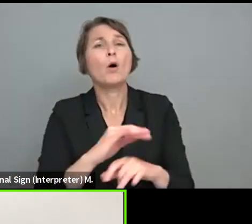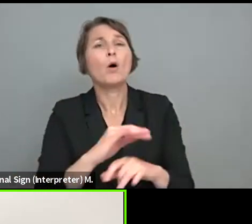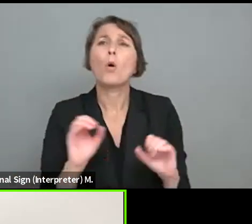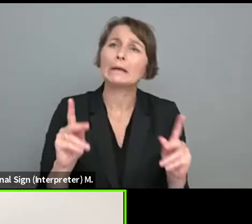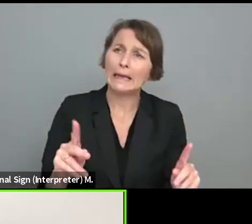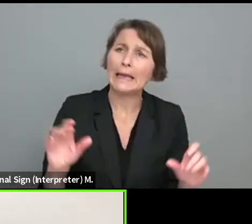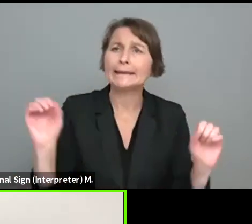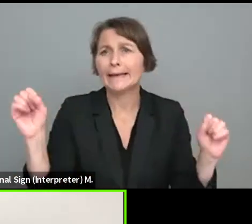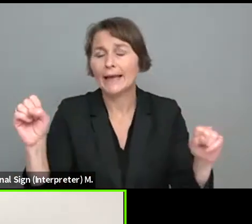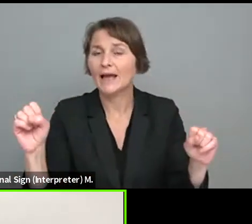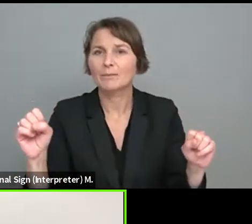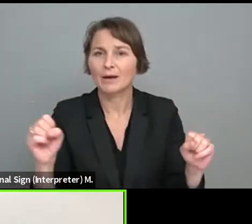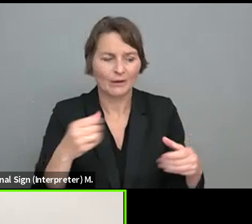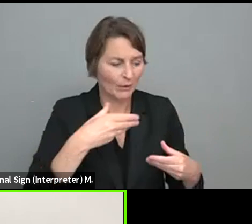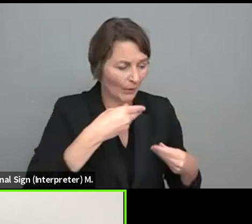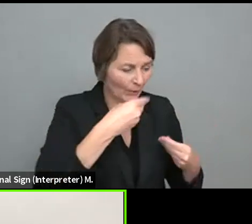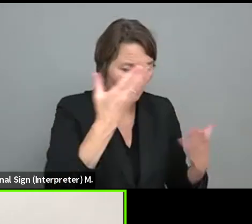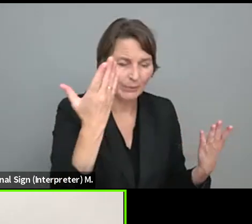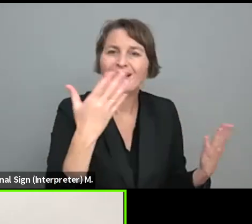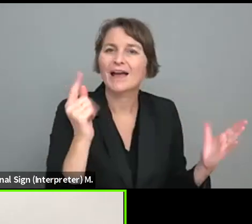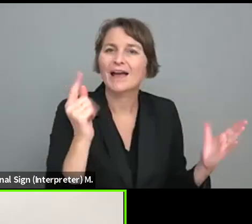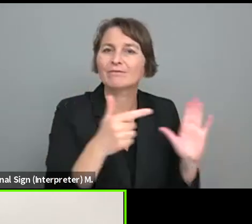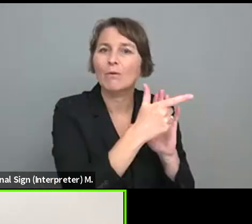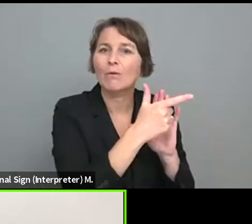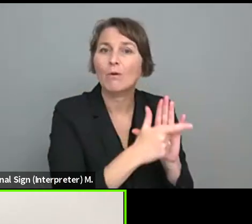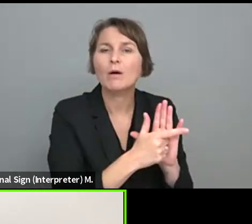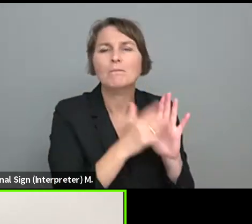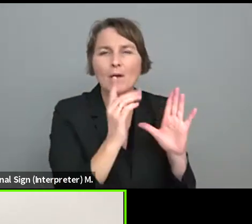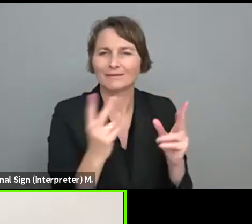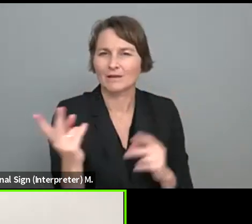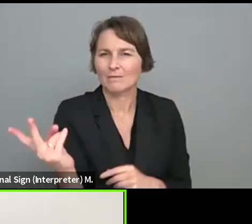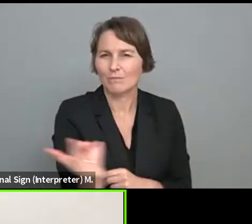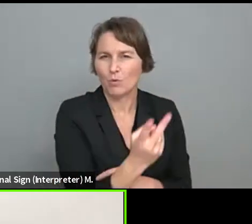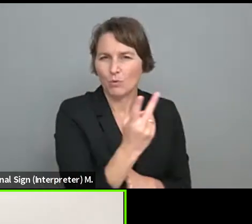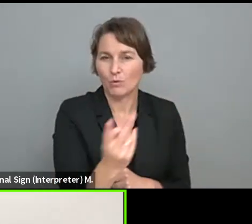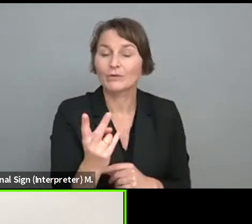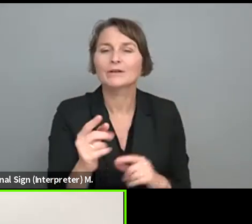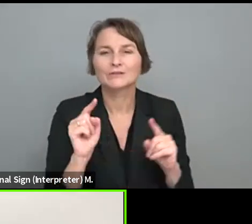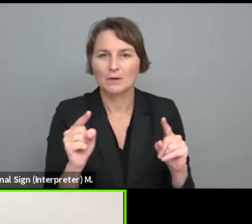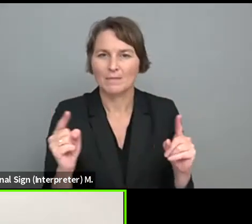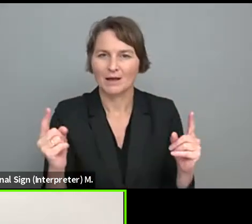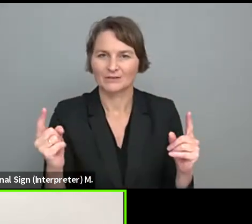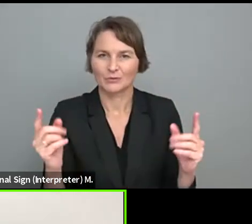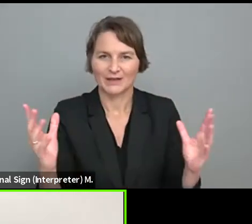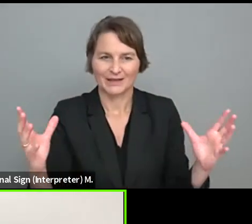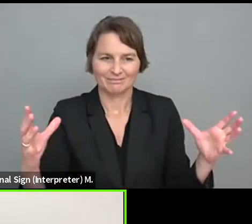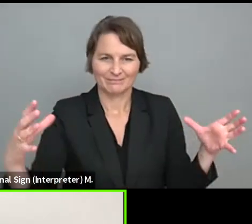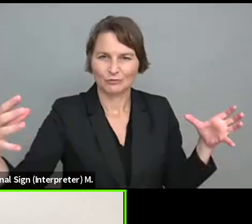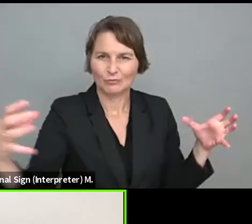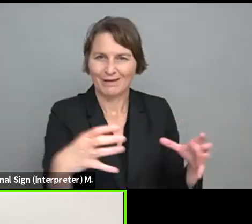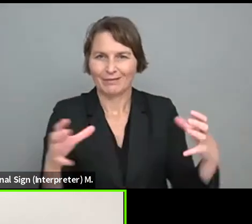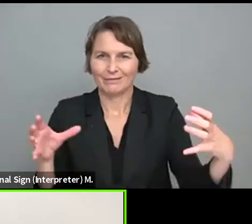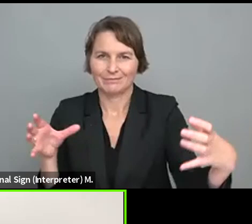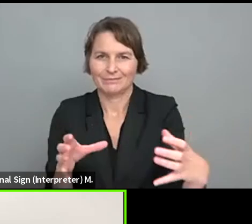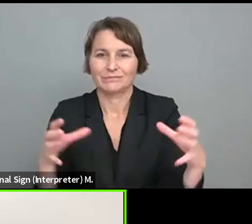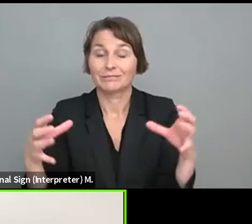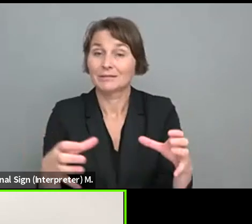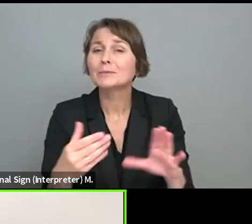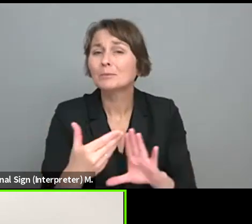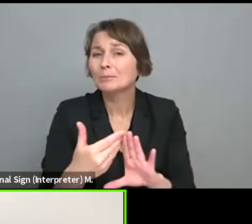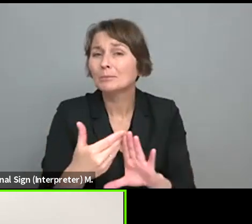know, society doesn't want it. And so I think you really have to couple those and try, like I was saying before, just try to come at